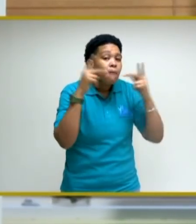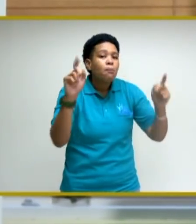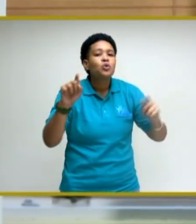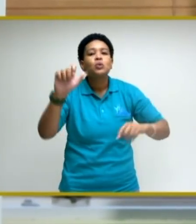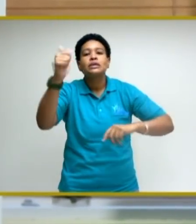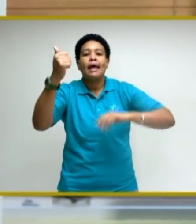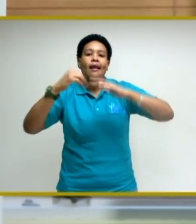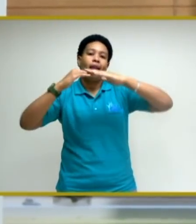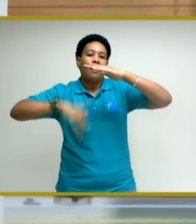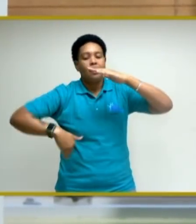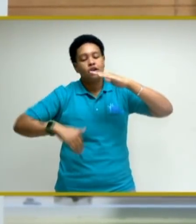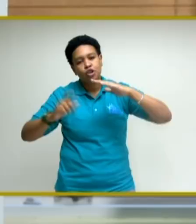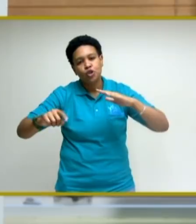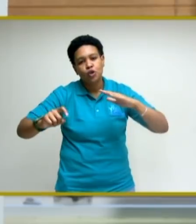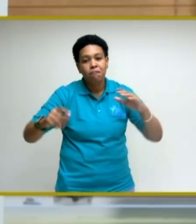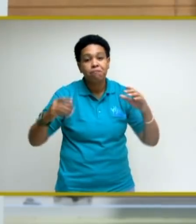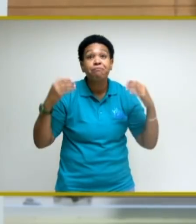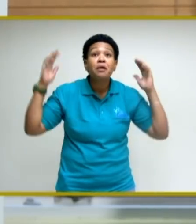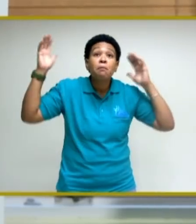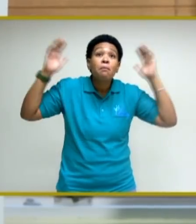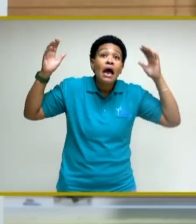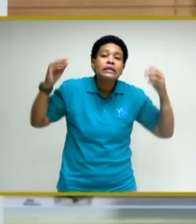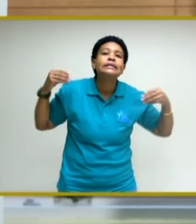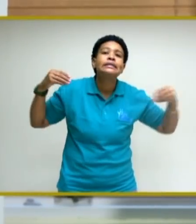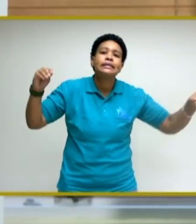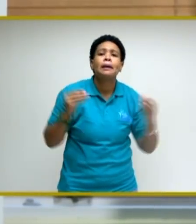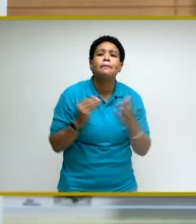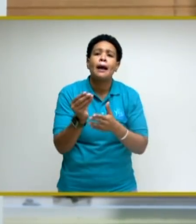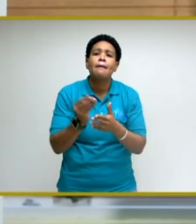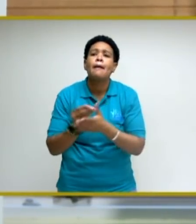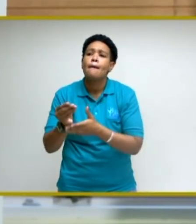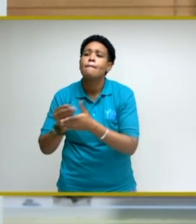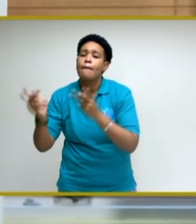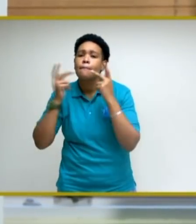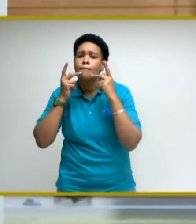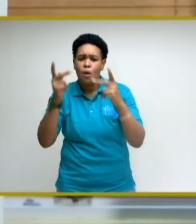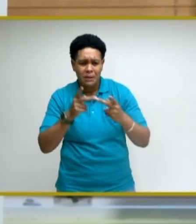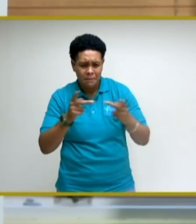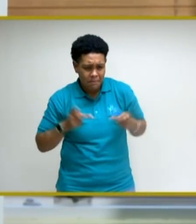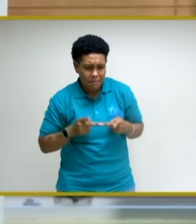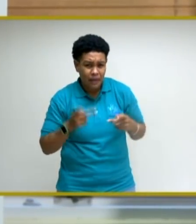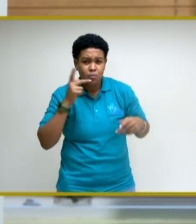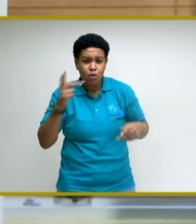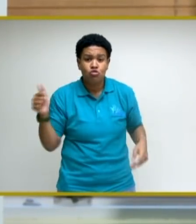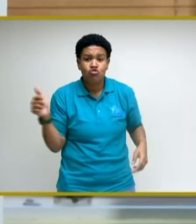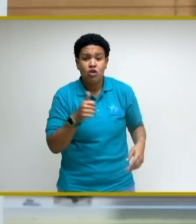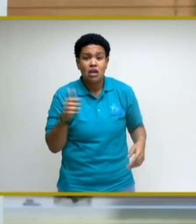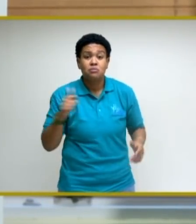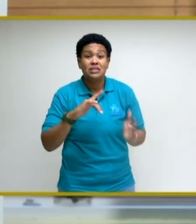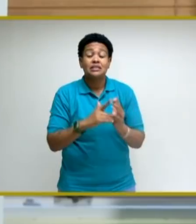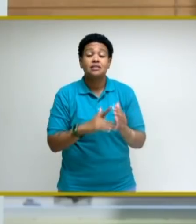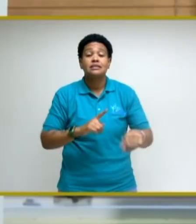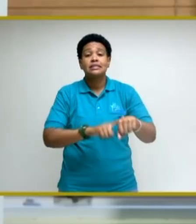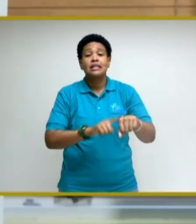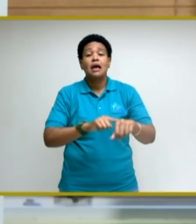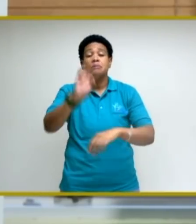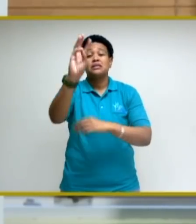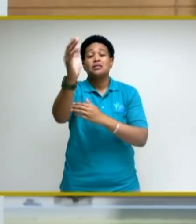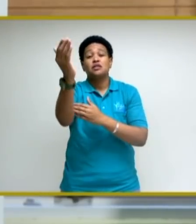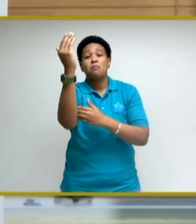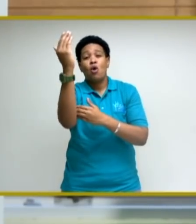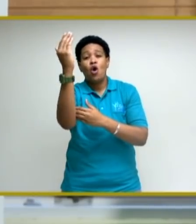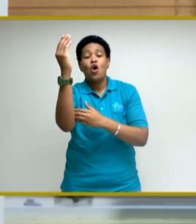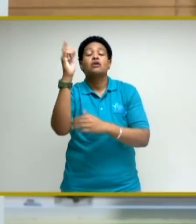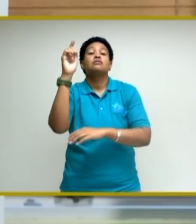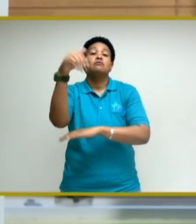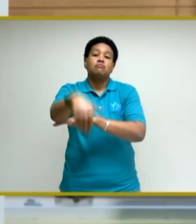markets and vending in public arcades and public transportation centers are only allowed between the hours of 6 a.m.